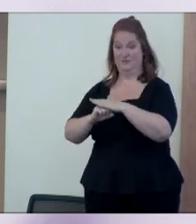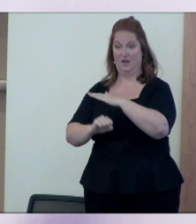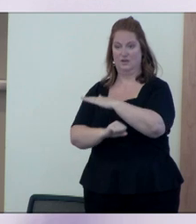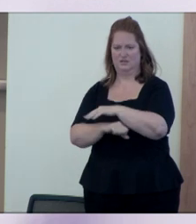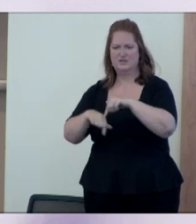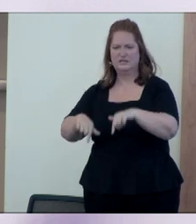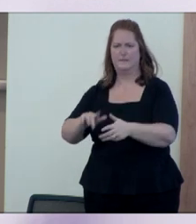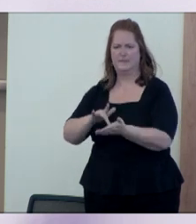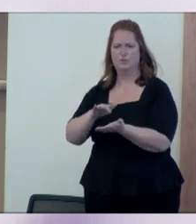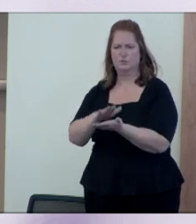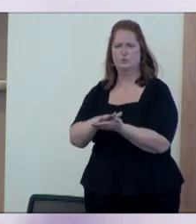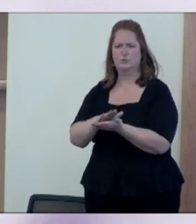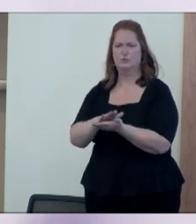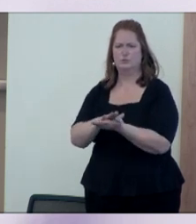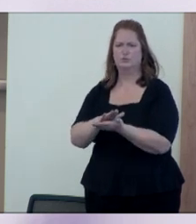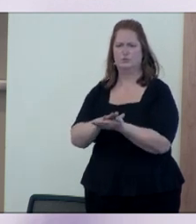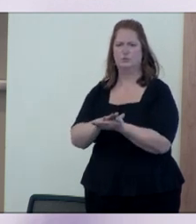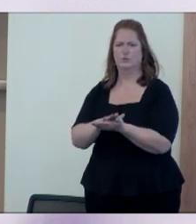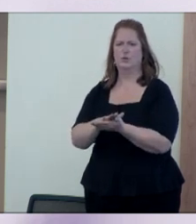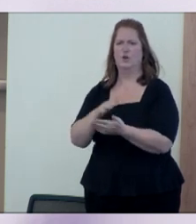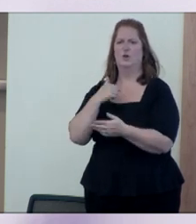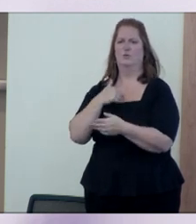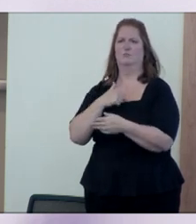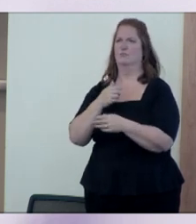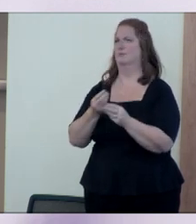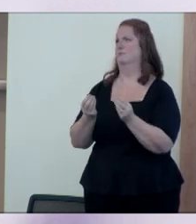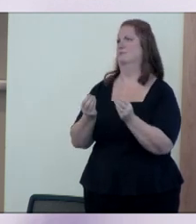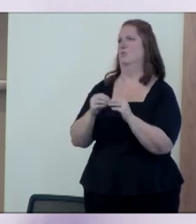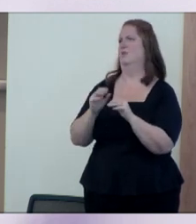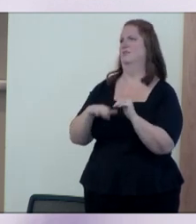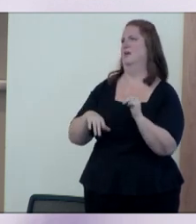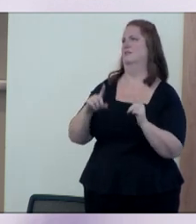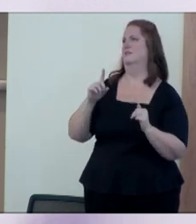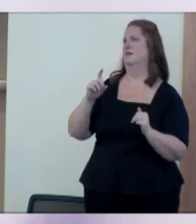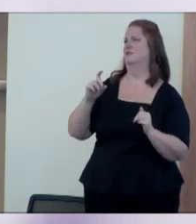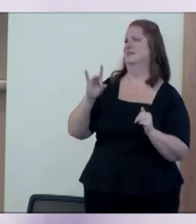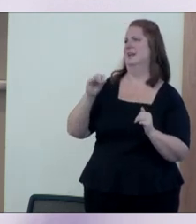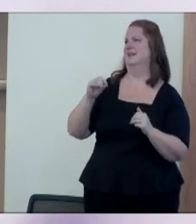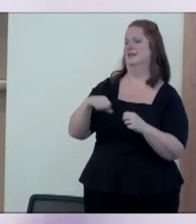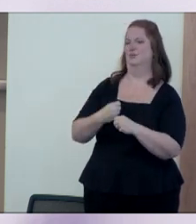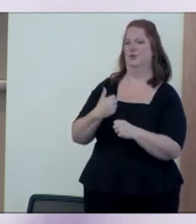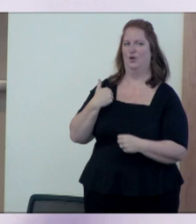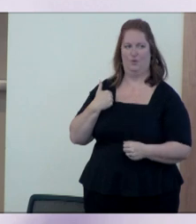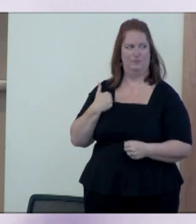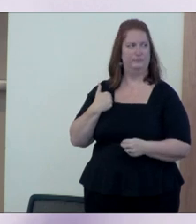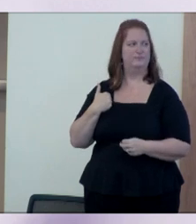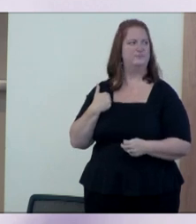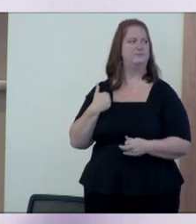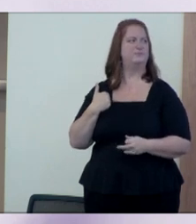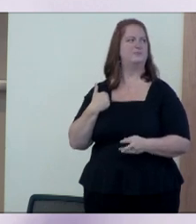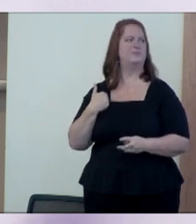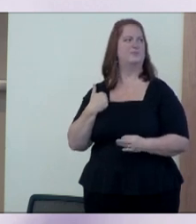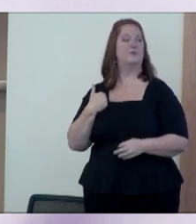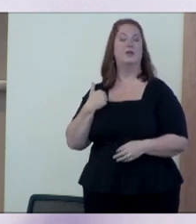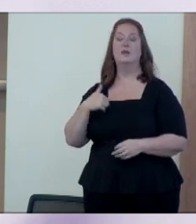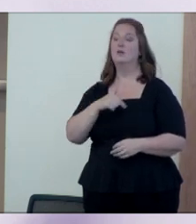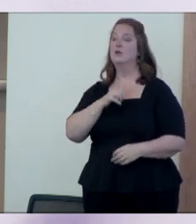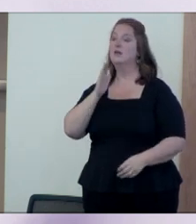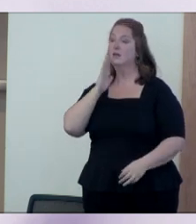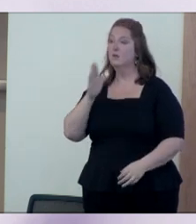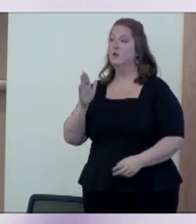medical school more than 180 years ago. By leveraging emerging science